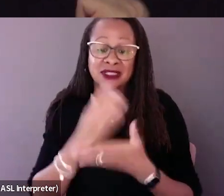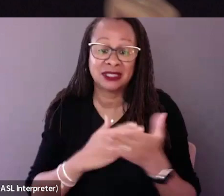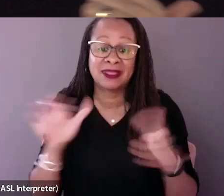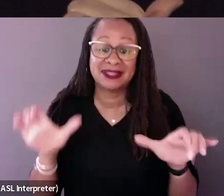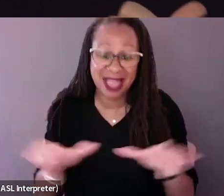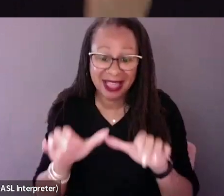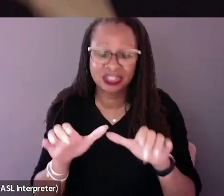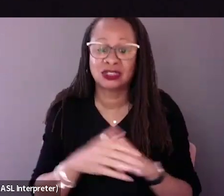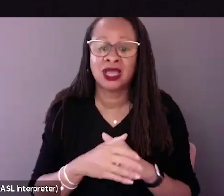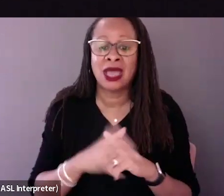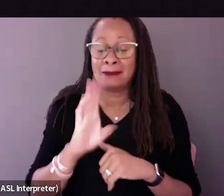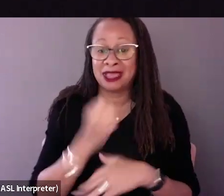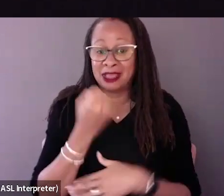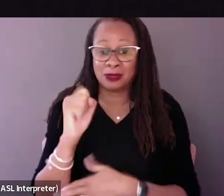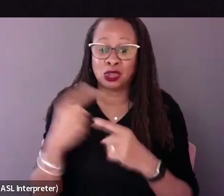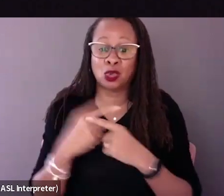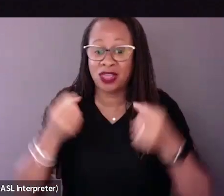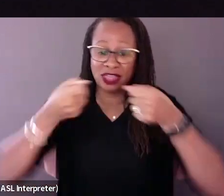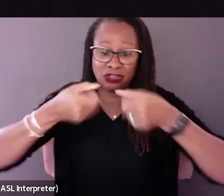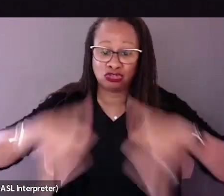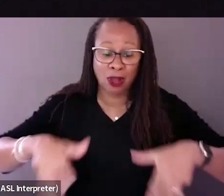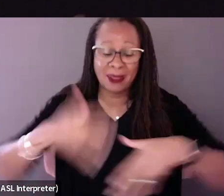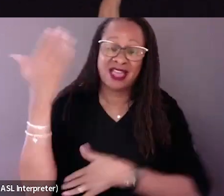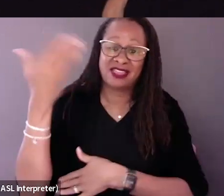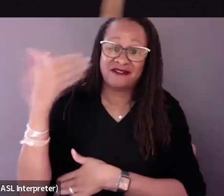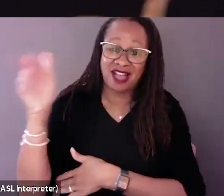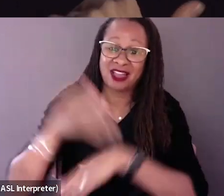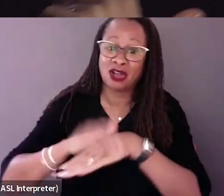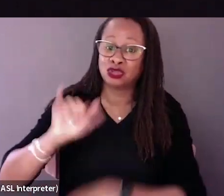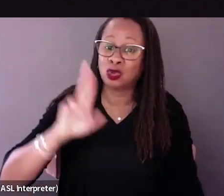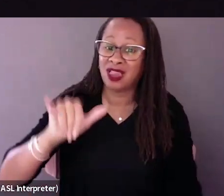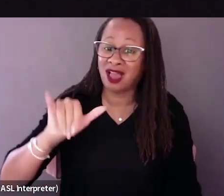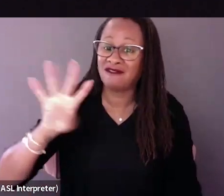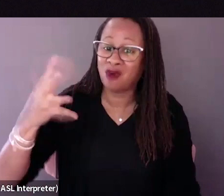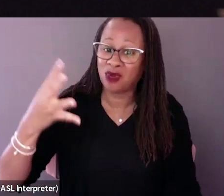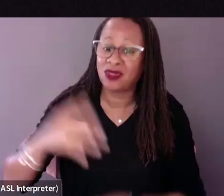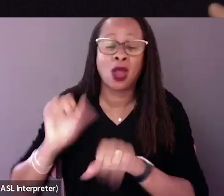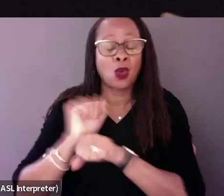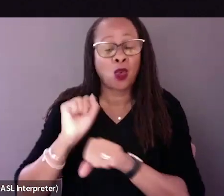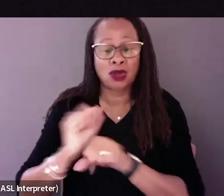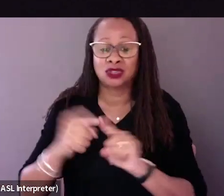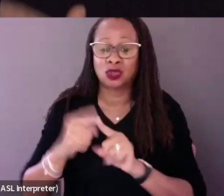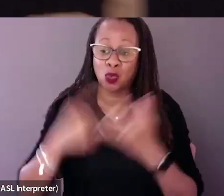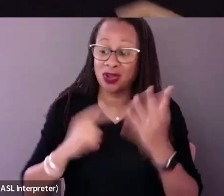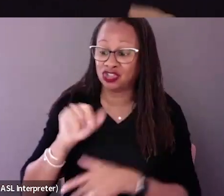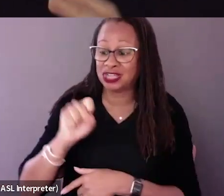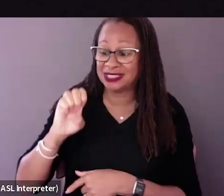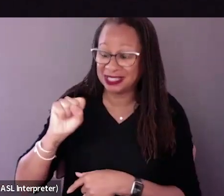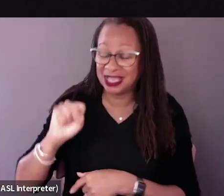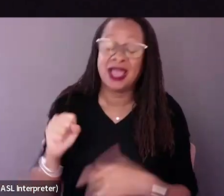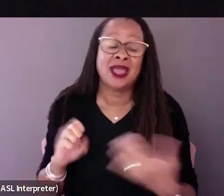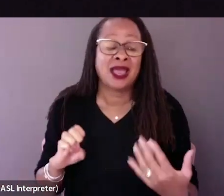actions, being at the protests when they dropped the flag on July 4th. I mean, working towards what Jesse and I have started calling like a